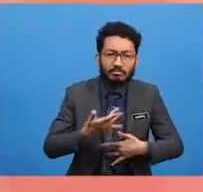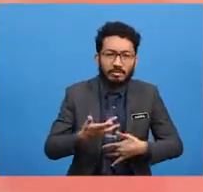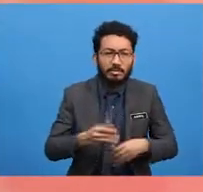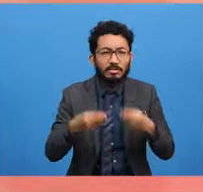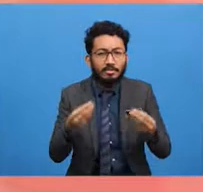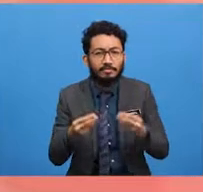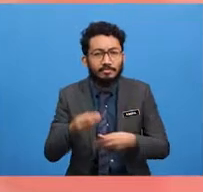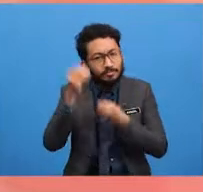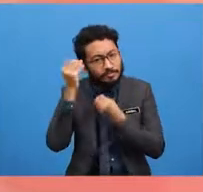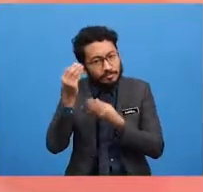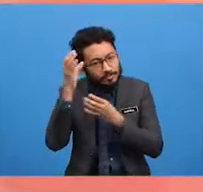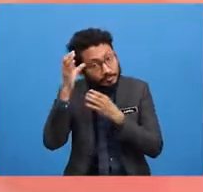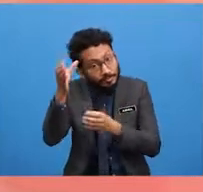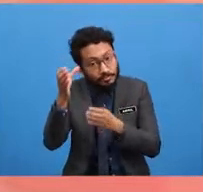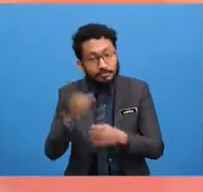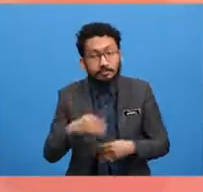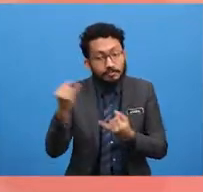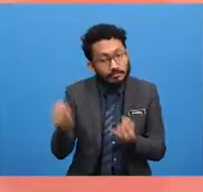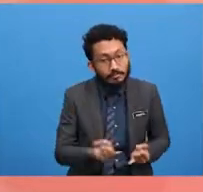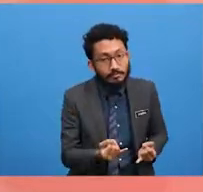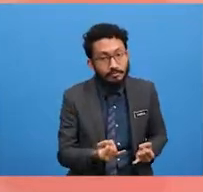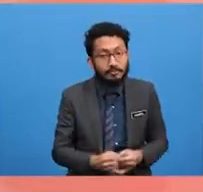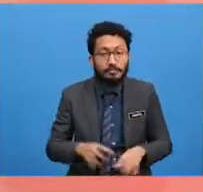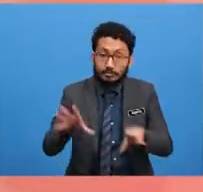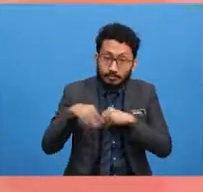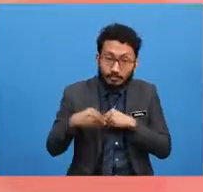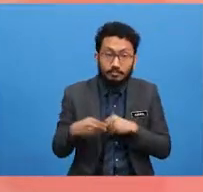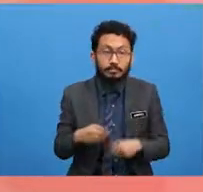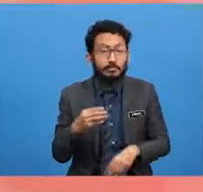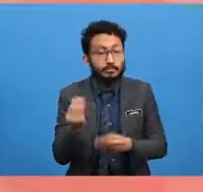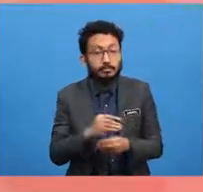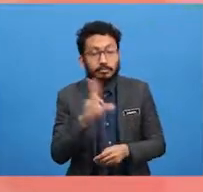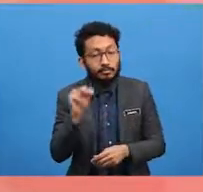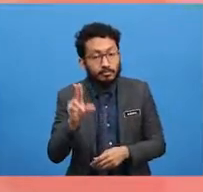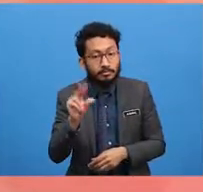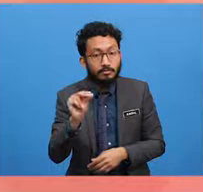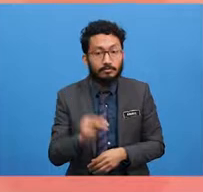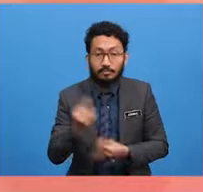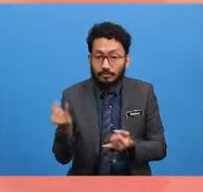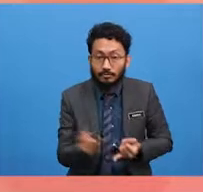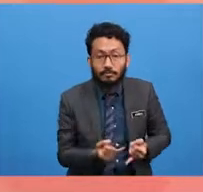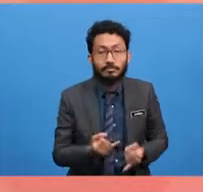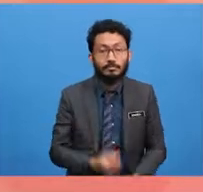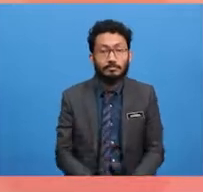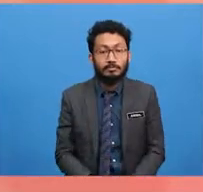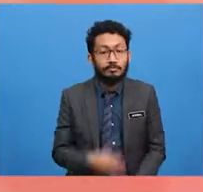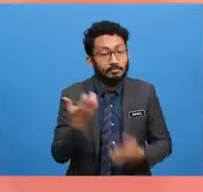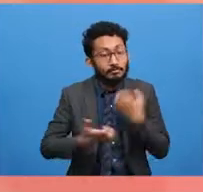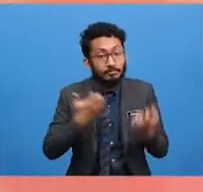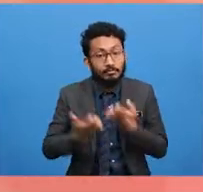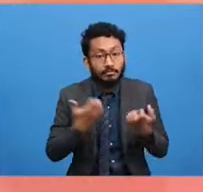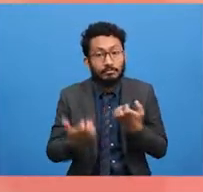suggestions, invite, accept or decline an invitation, express